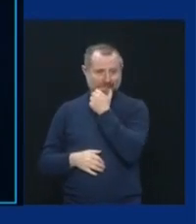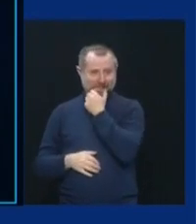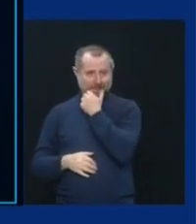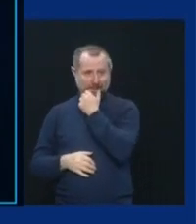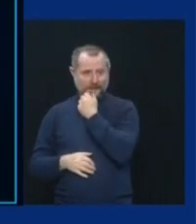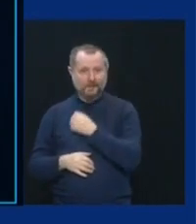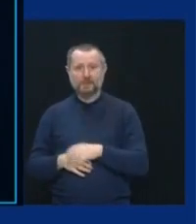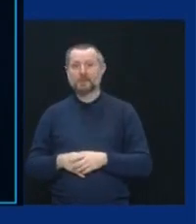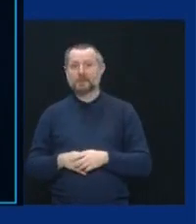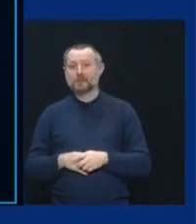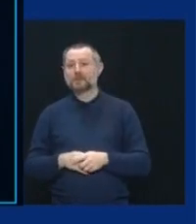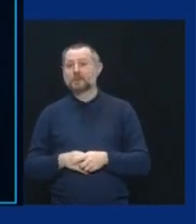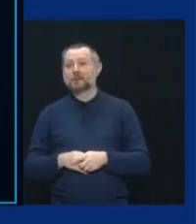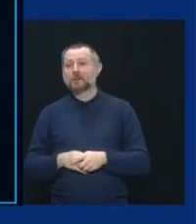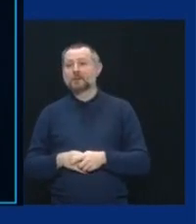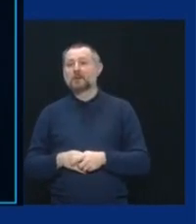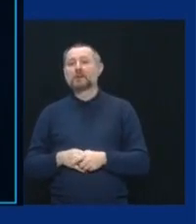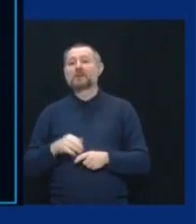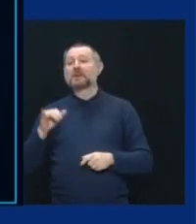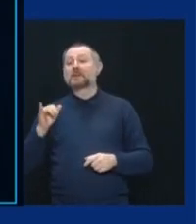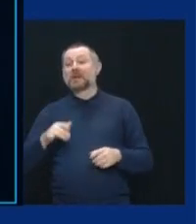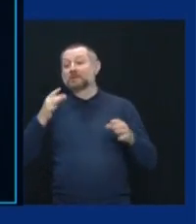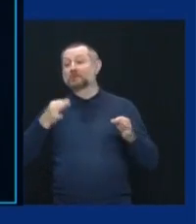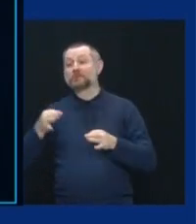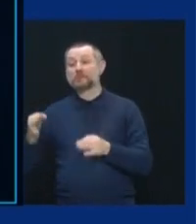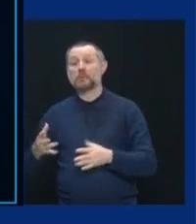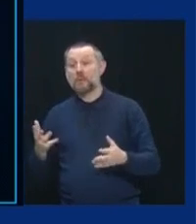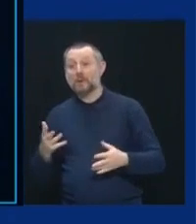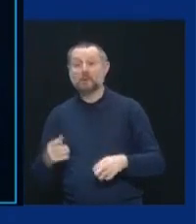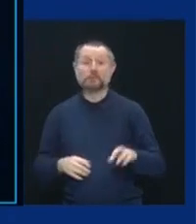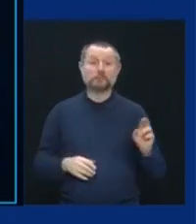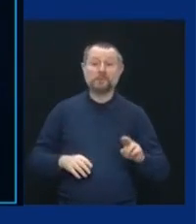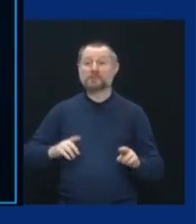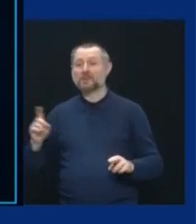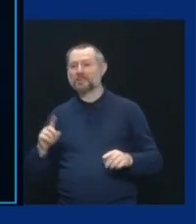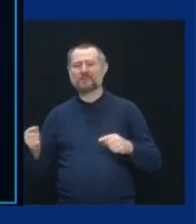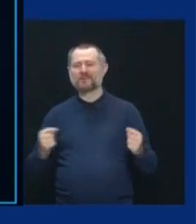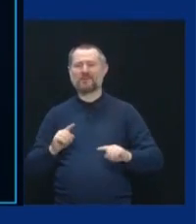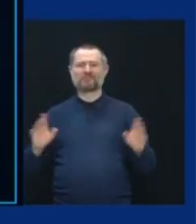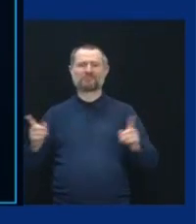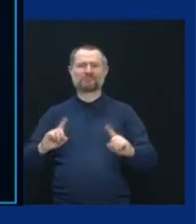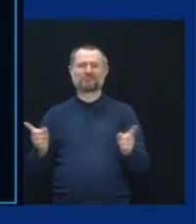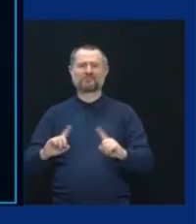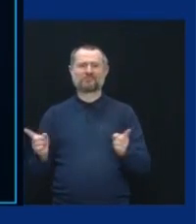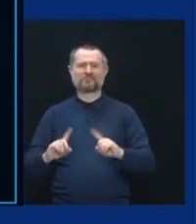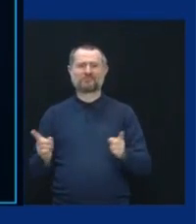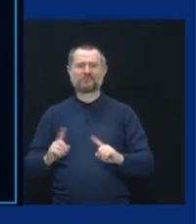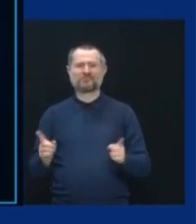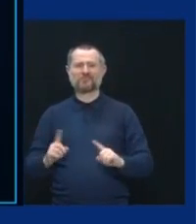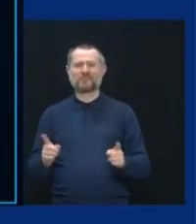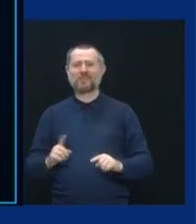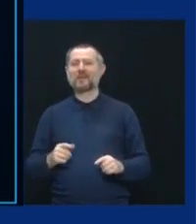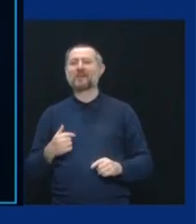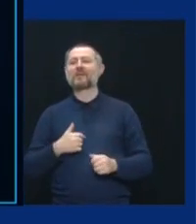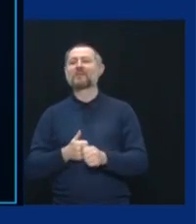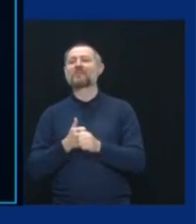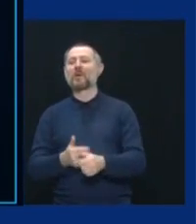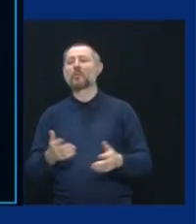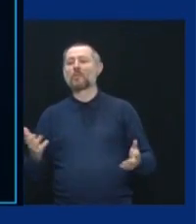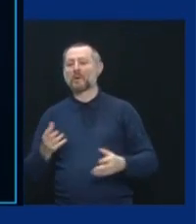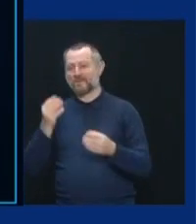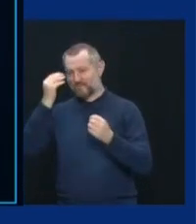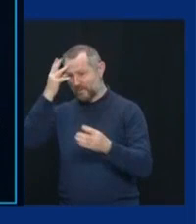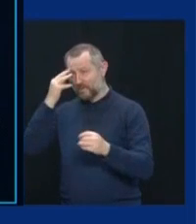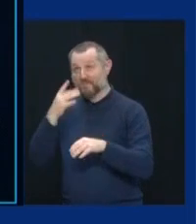These decisions are not political decisions. They're all made on the best information the